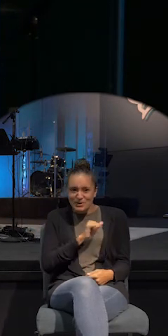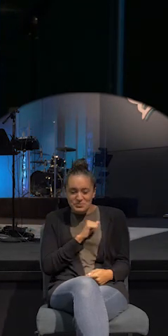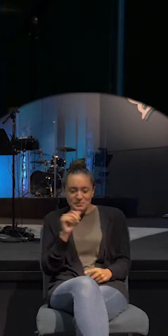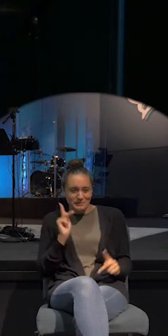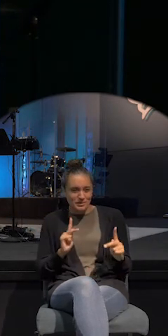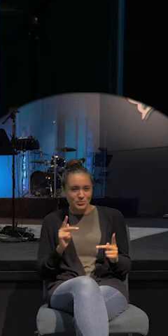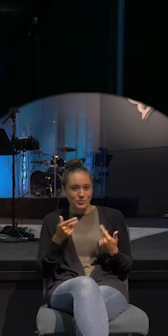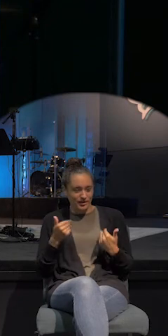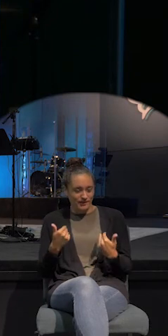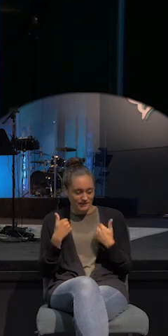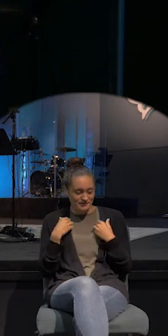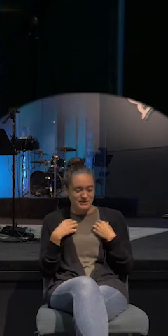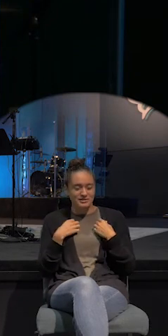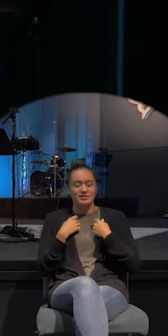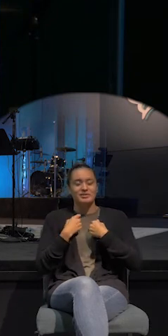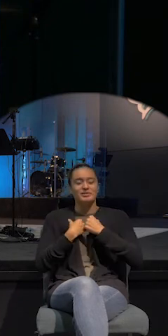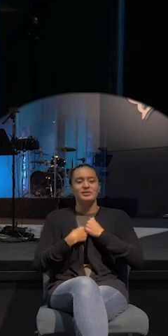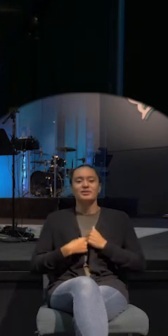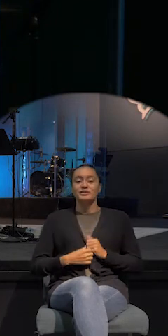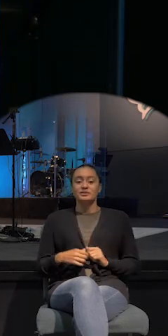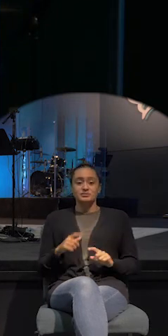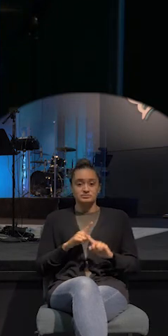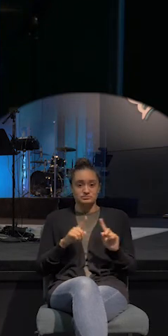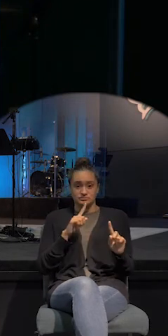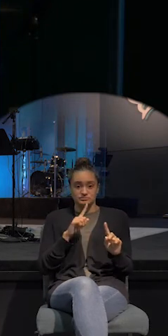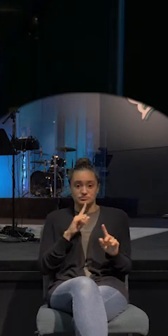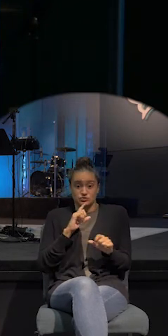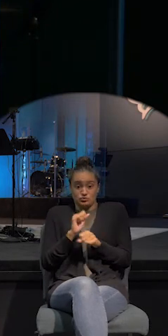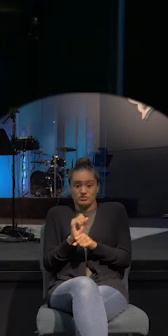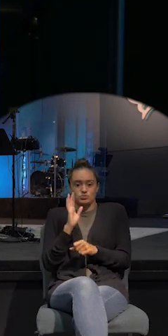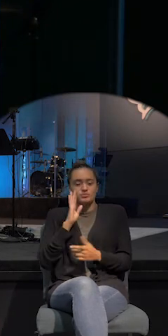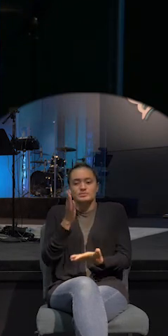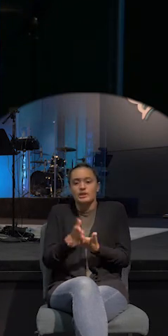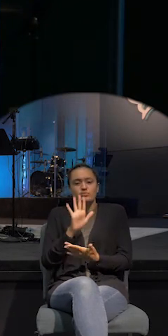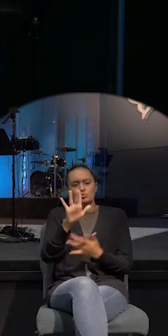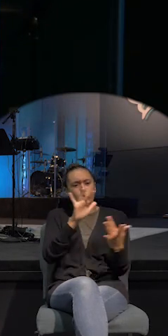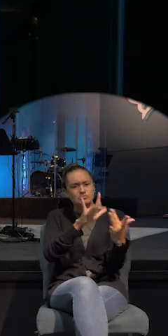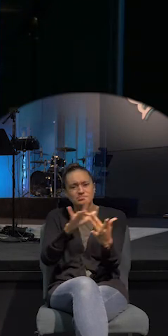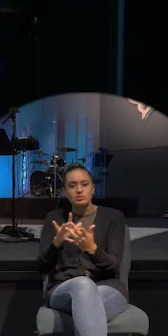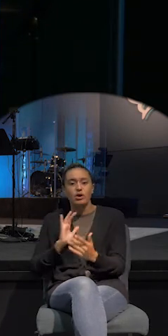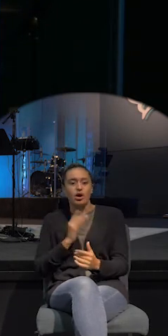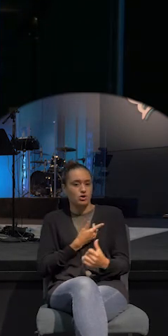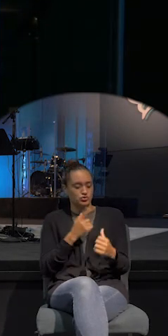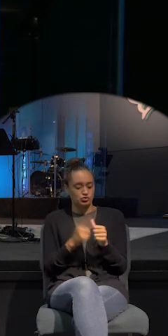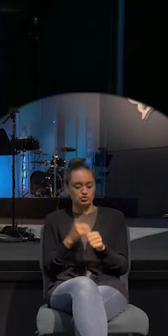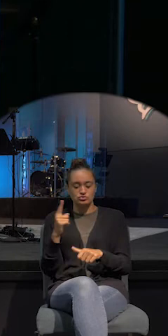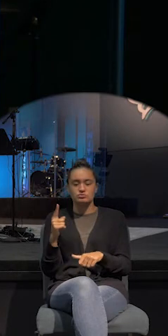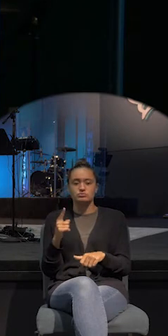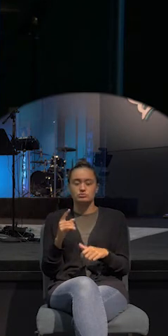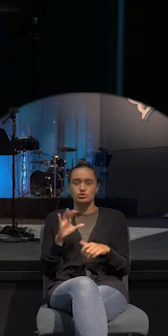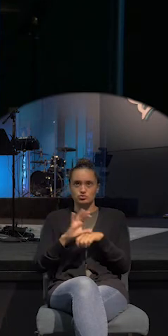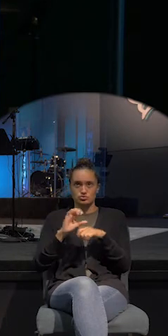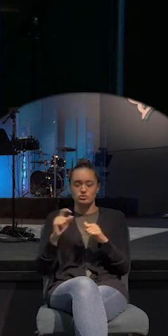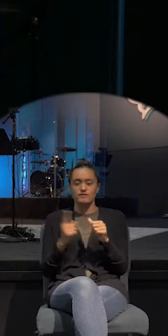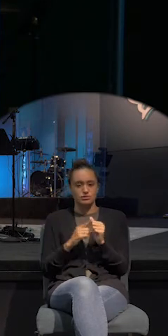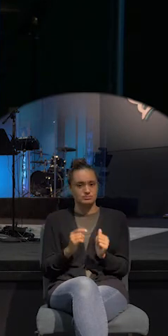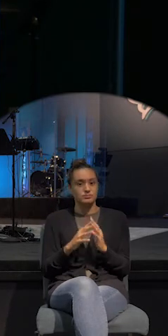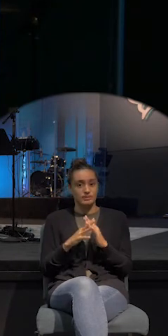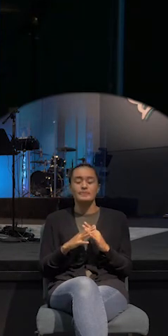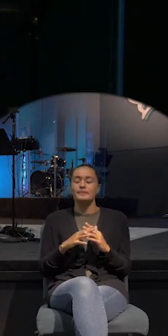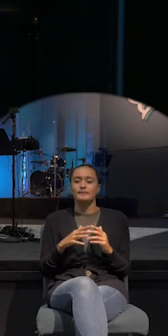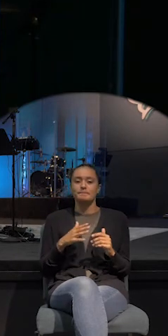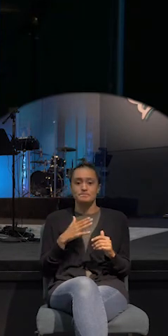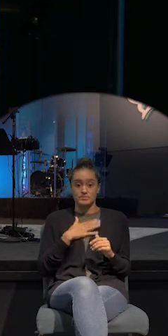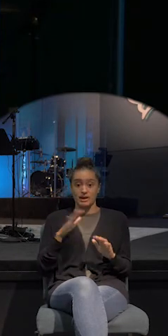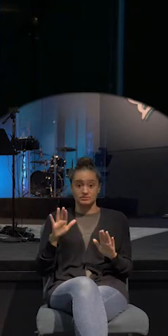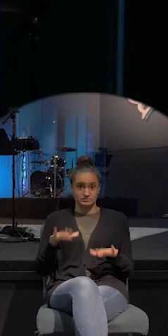people have that will stifle your outreach. When our church first began, because